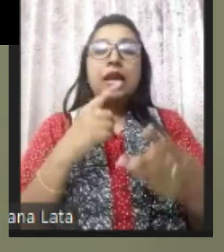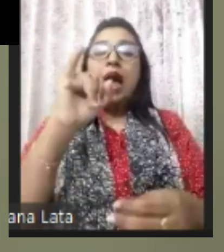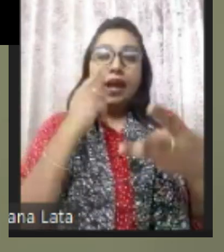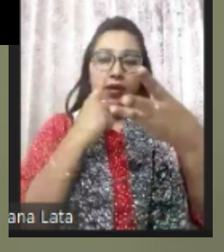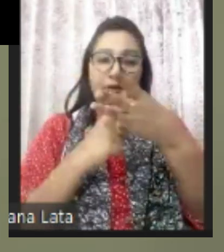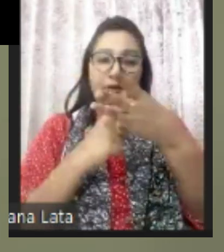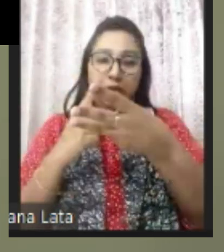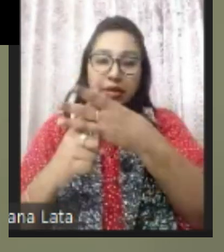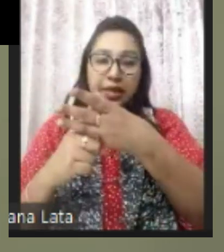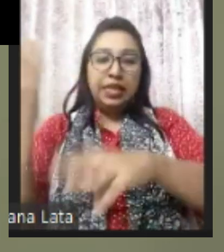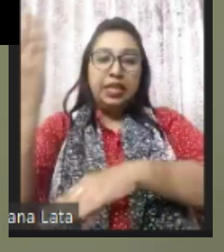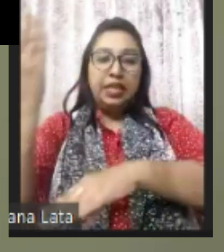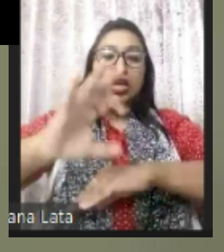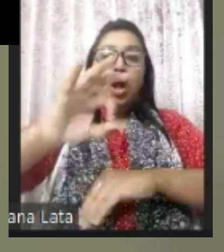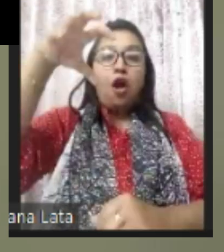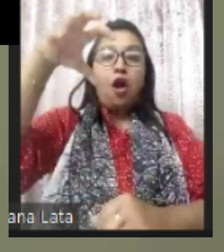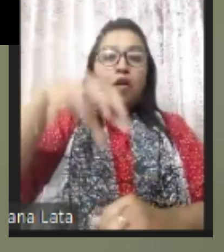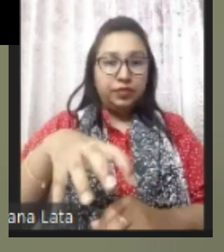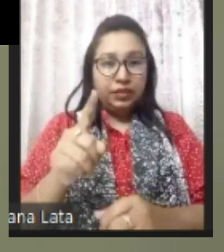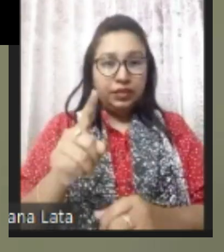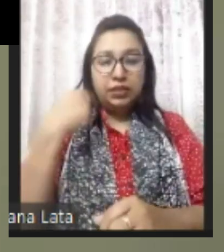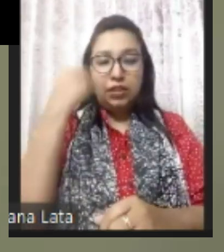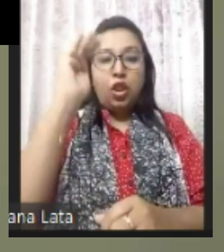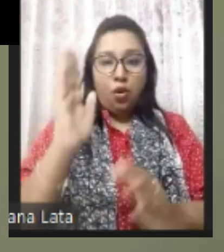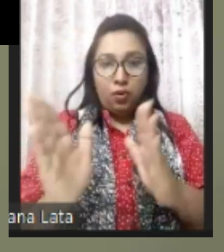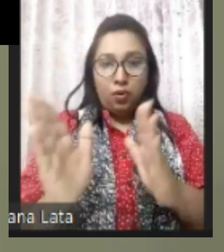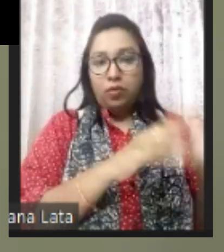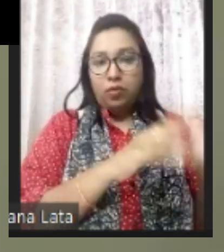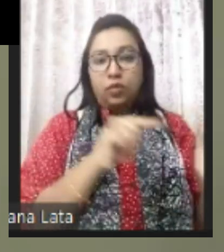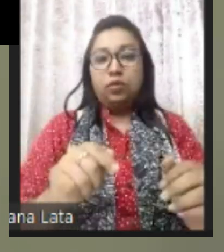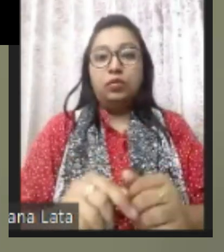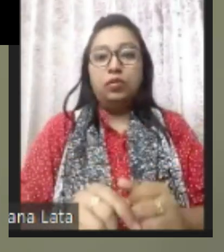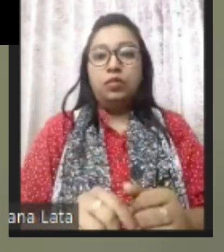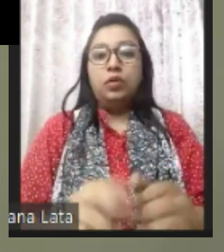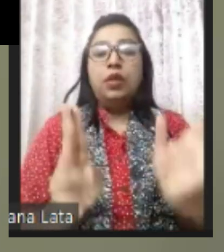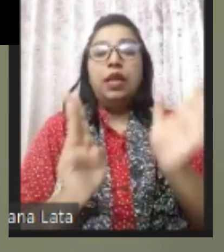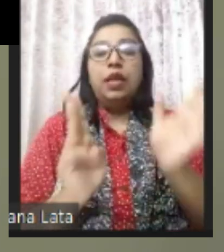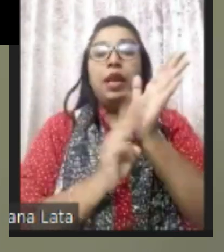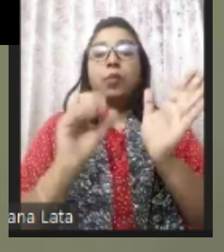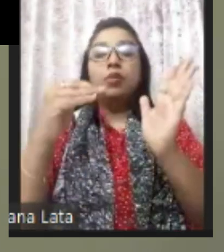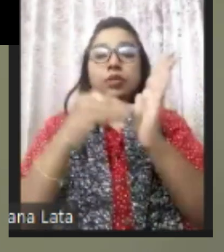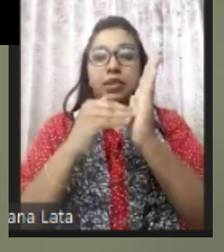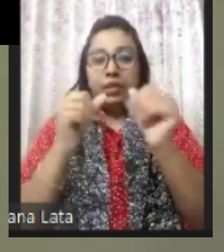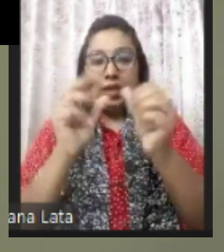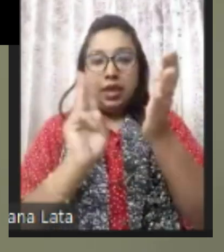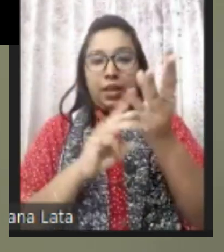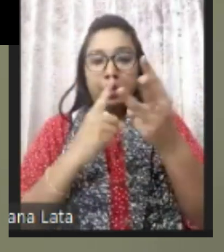of Internet Society Bangladesh chapter. We also have Mr. Mohammad Mozammel Haq, Program Analyst of UNDP